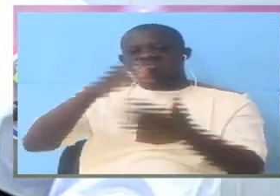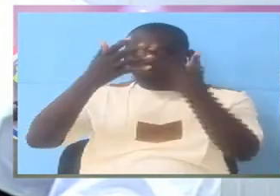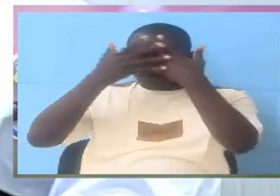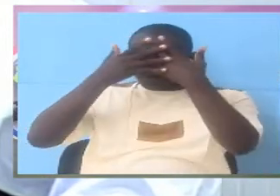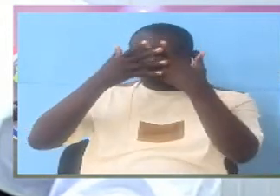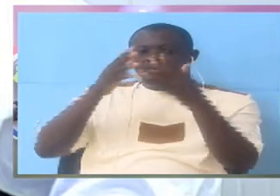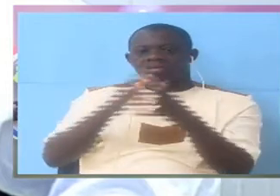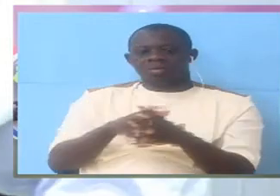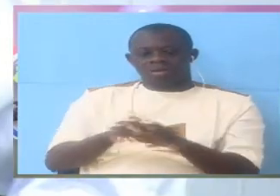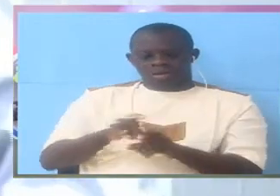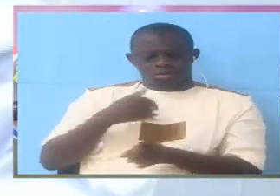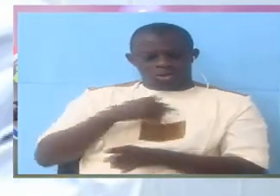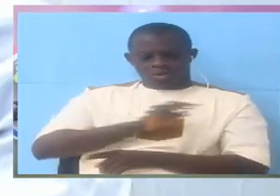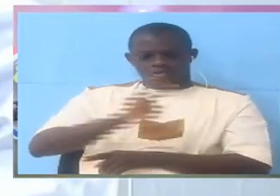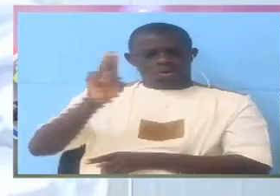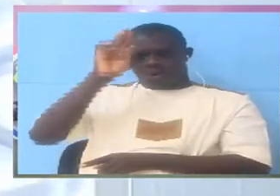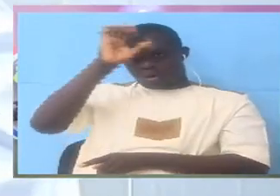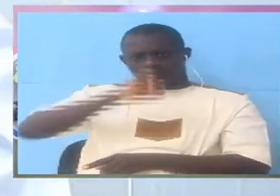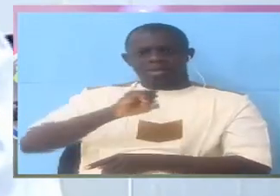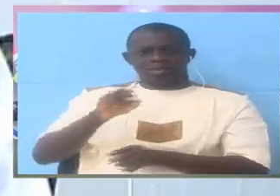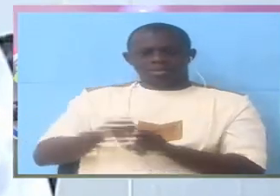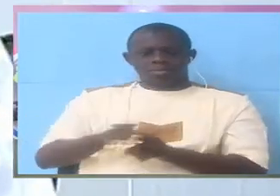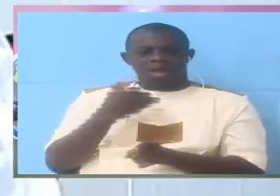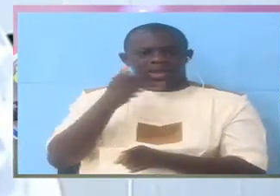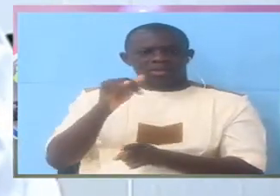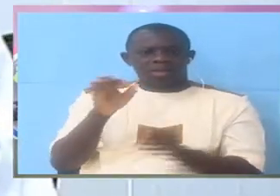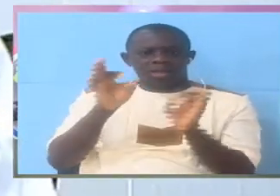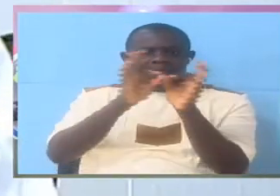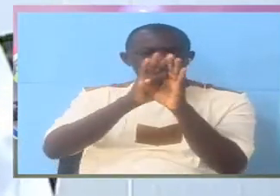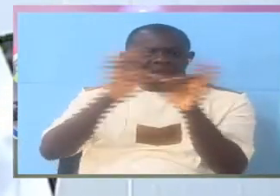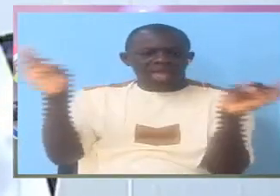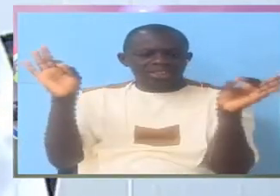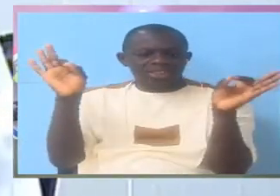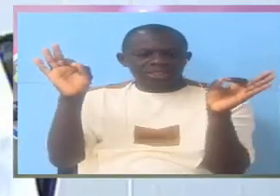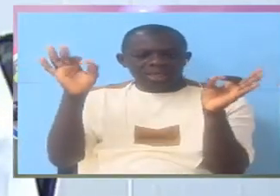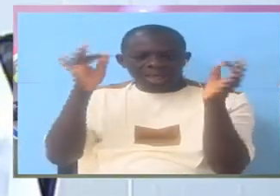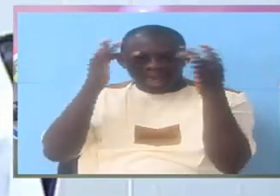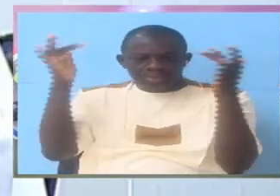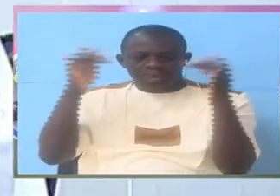I don't understand you. Was it a nice experience?